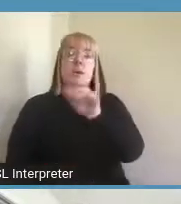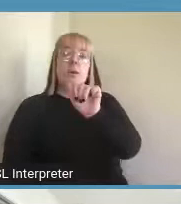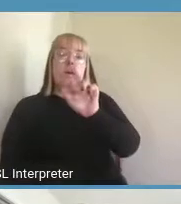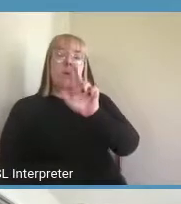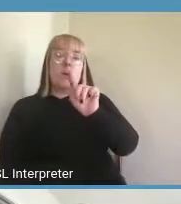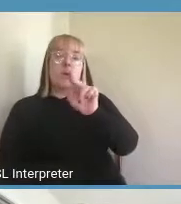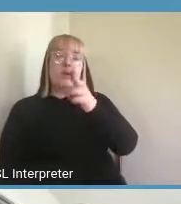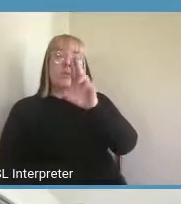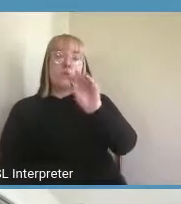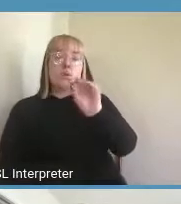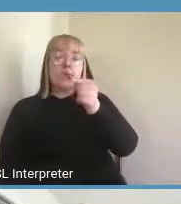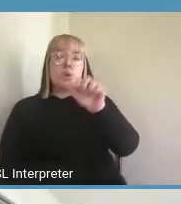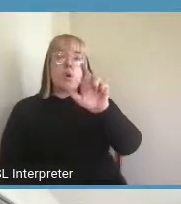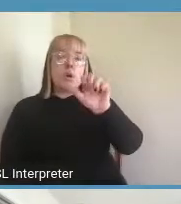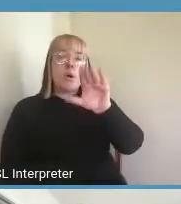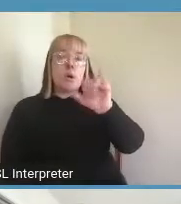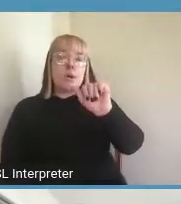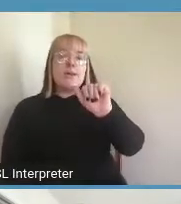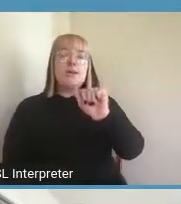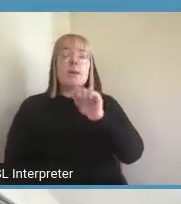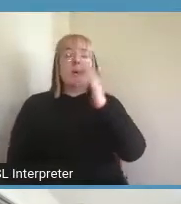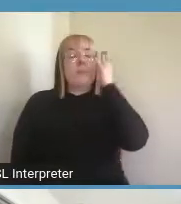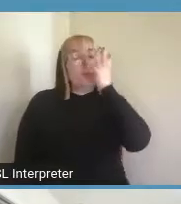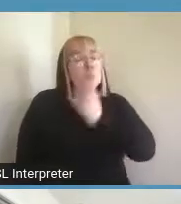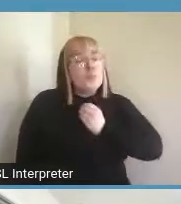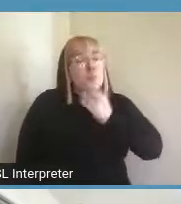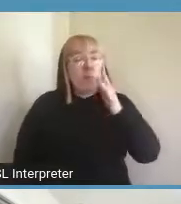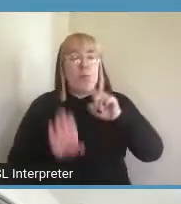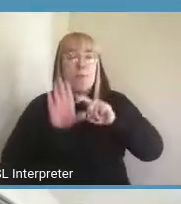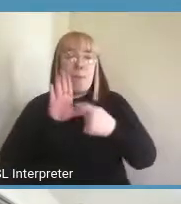shared this really beautiful, to me, metaphor about,